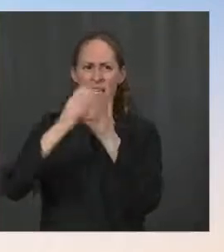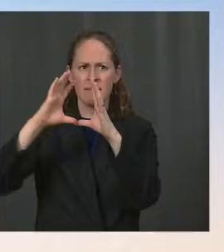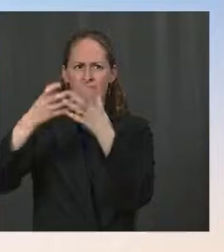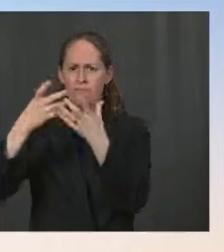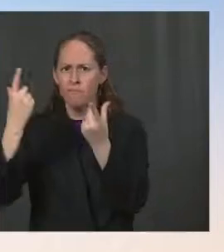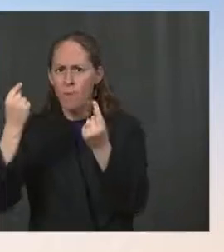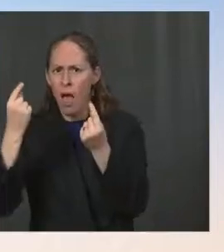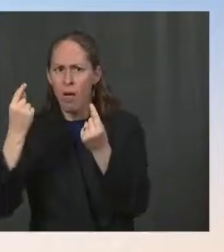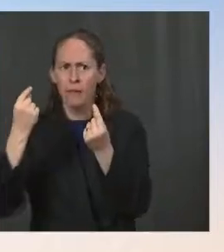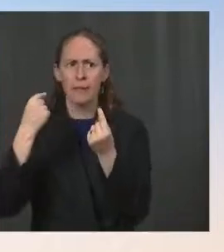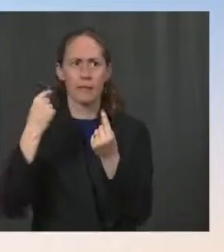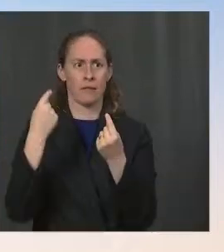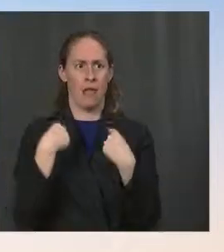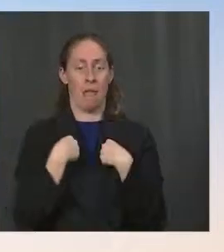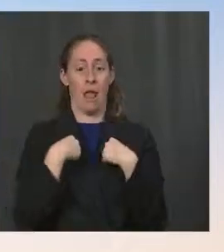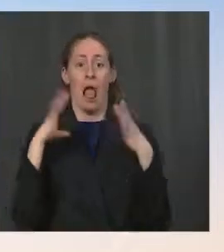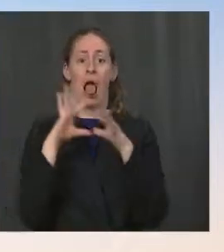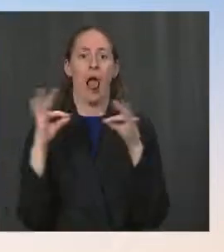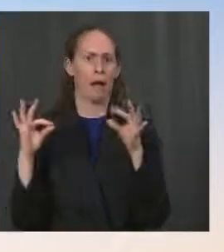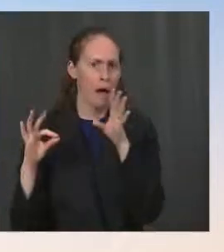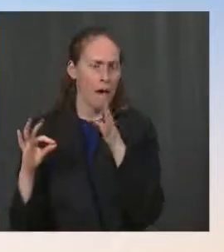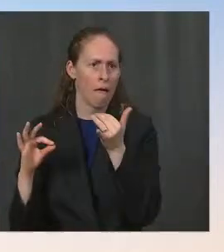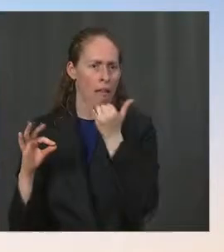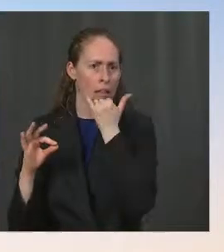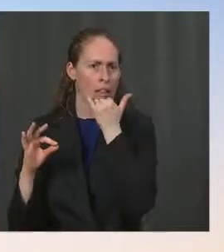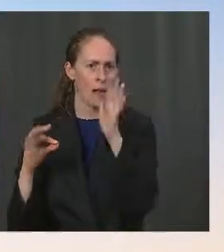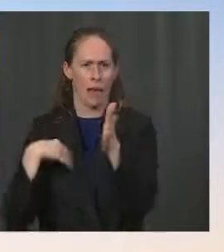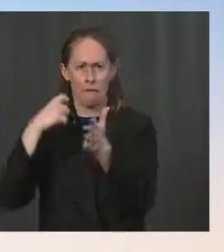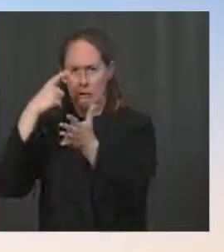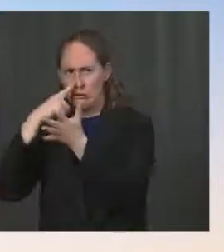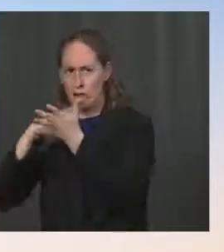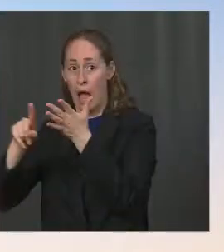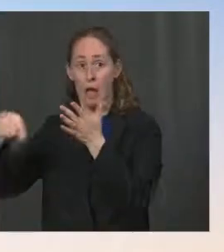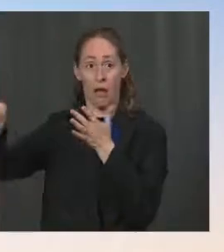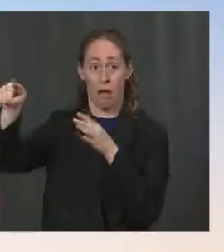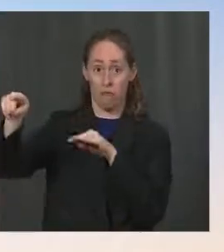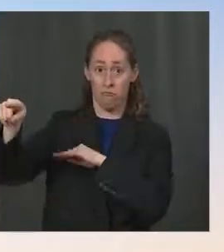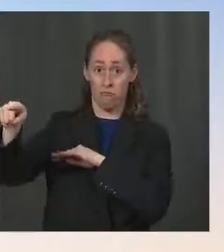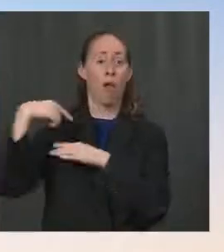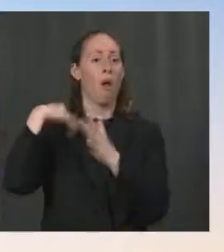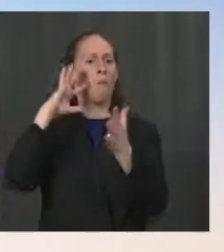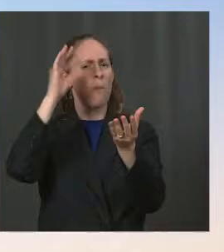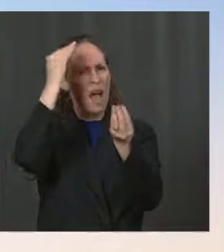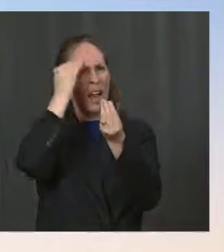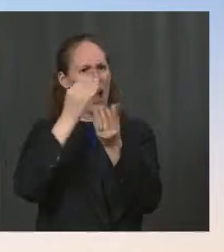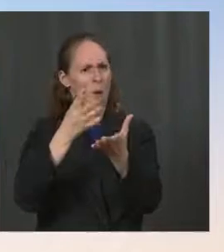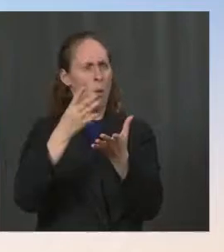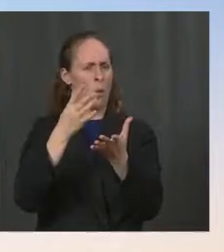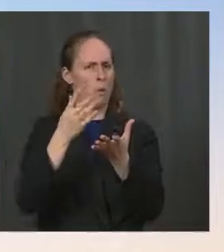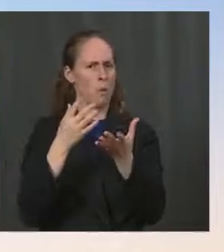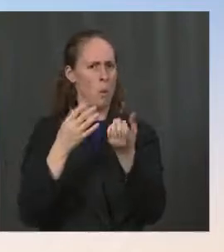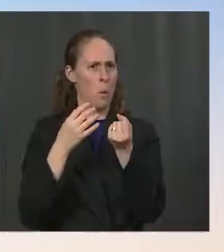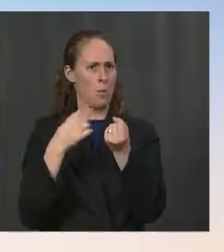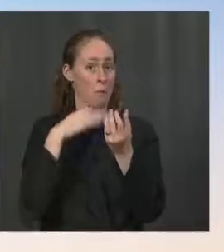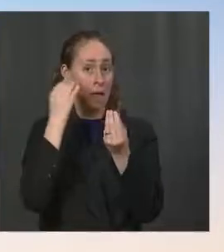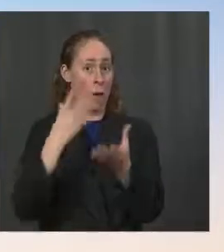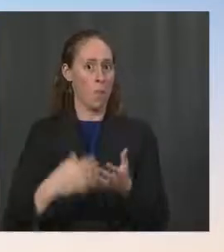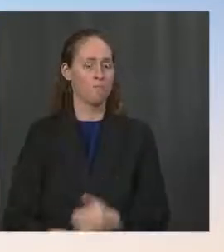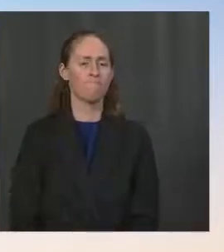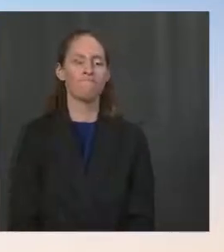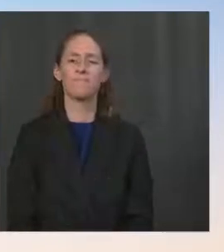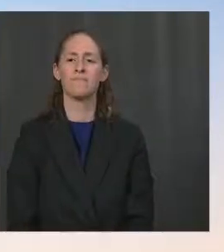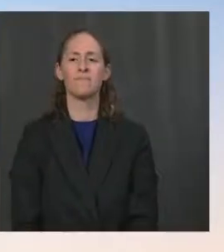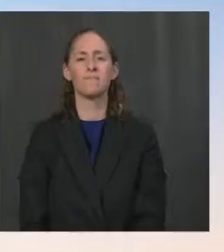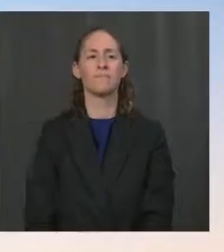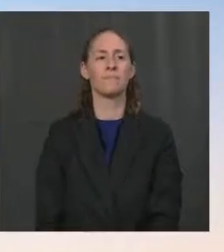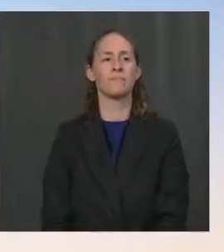also whether we're satisfied with the actions they announced. I will get that to you and anyone else interested after the briefing. Did you have another question? I did. One on Zelensky. Sure.